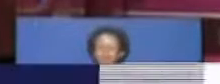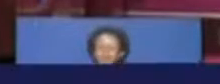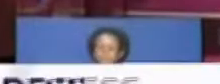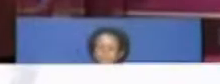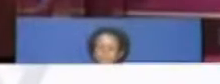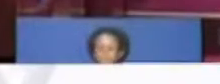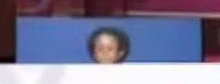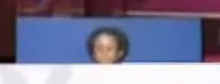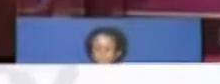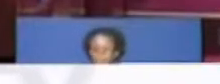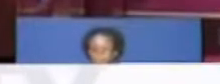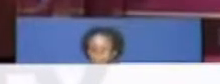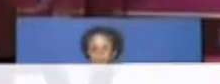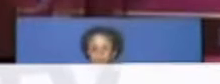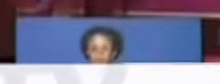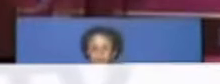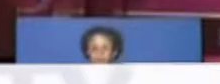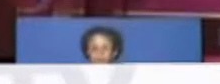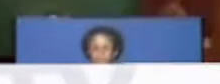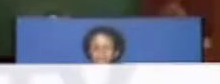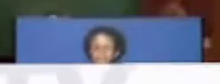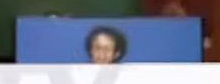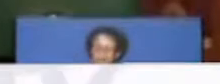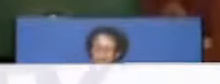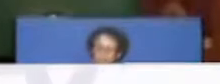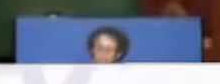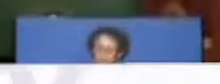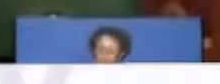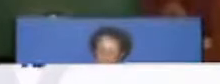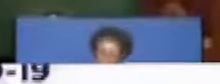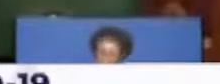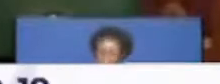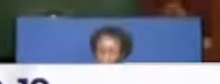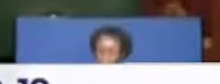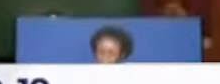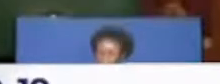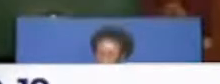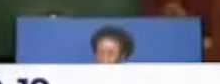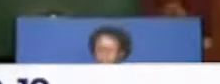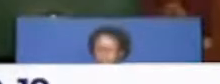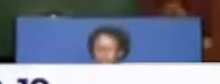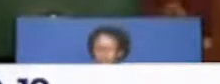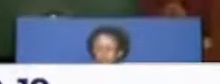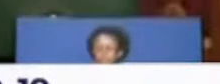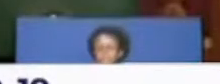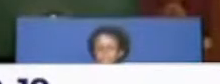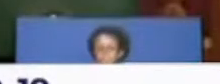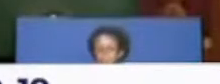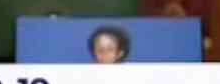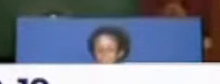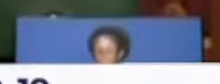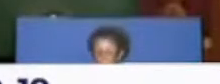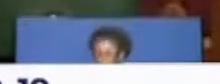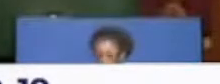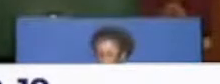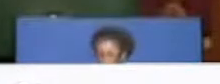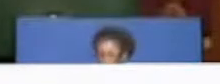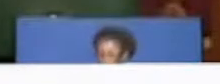Subsequently, we rolled out the second stimulus package with the support of this House,